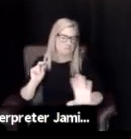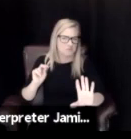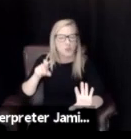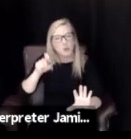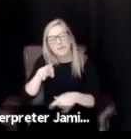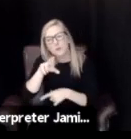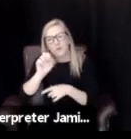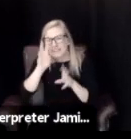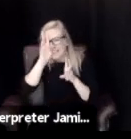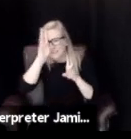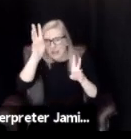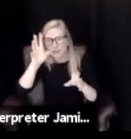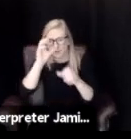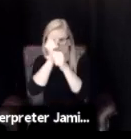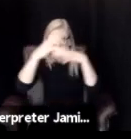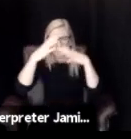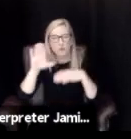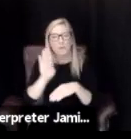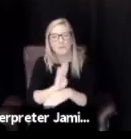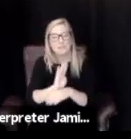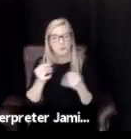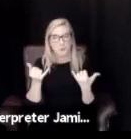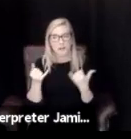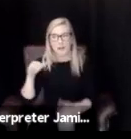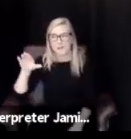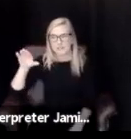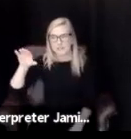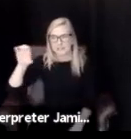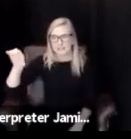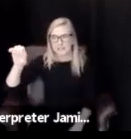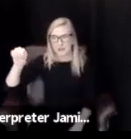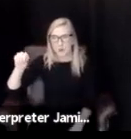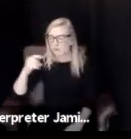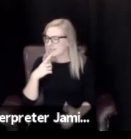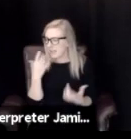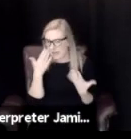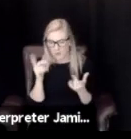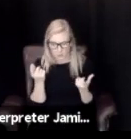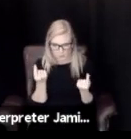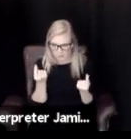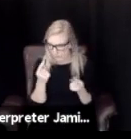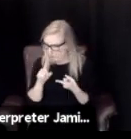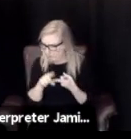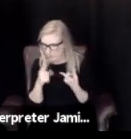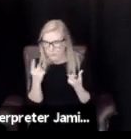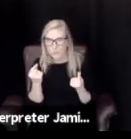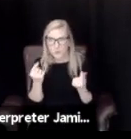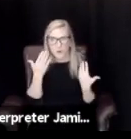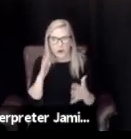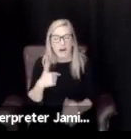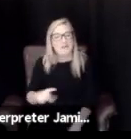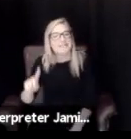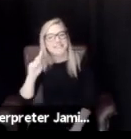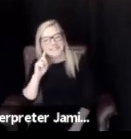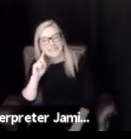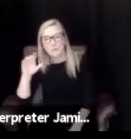look like. Right now, CEOs are saying, I don't know what to do, when to do it. I was listening to a CEO